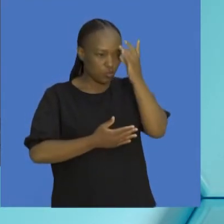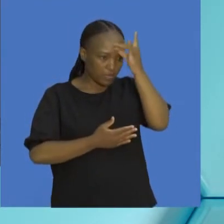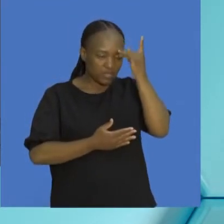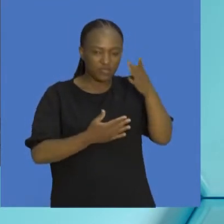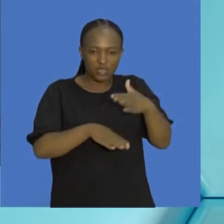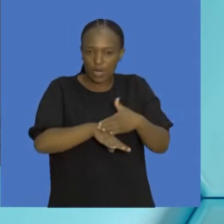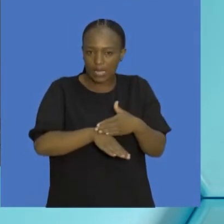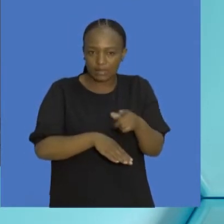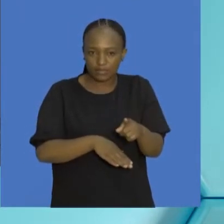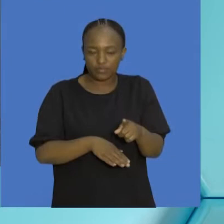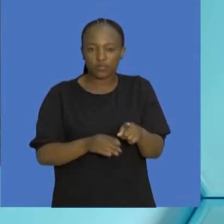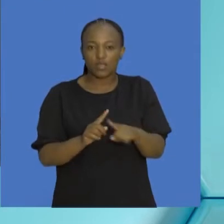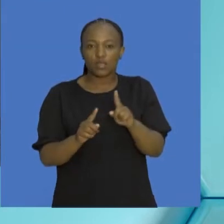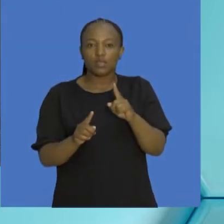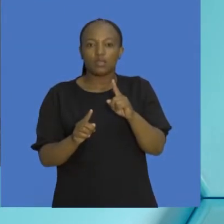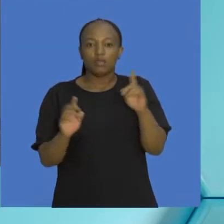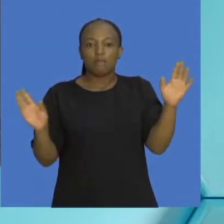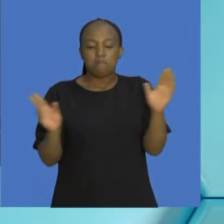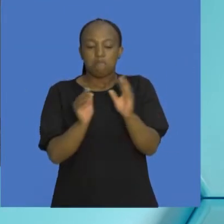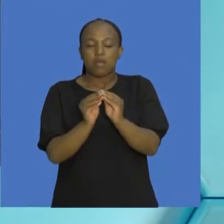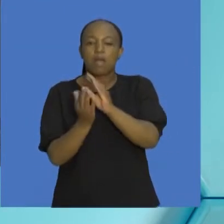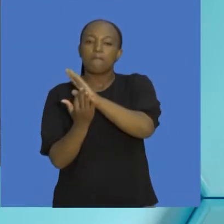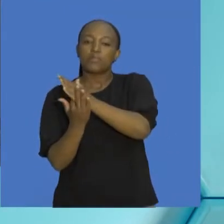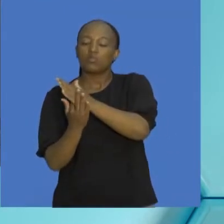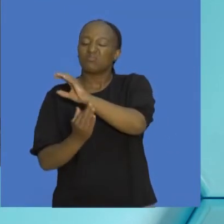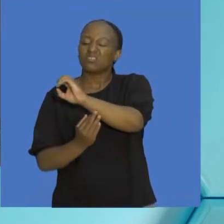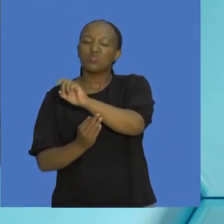minutes. But this means 27. They're just